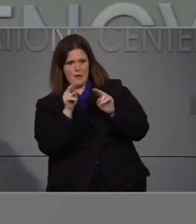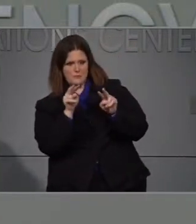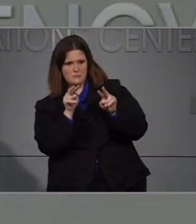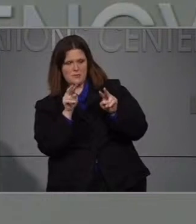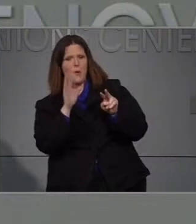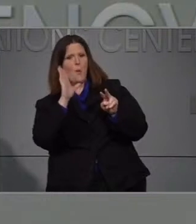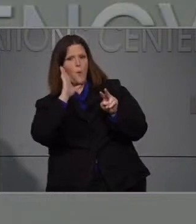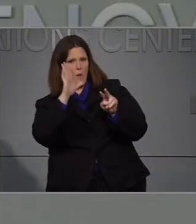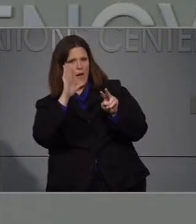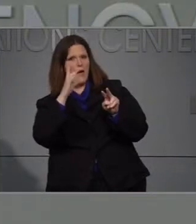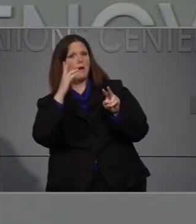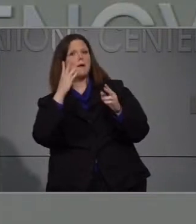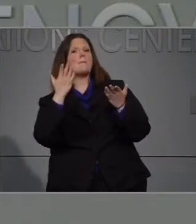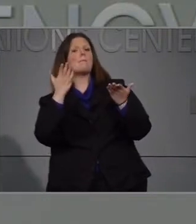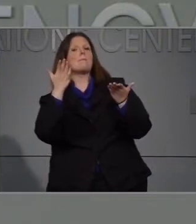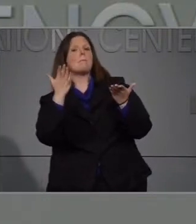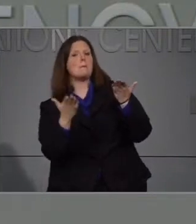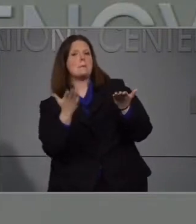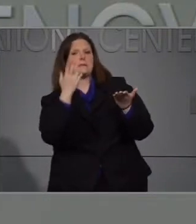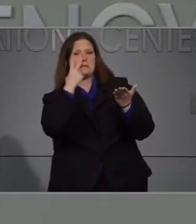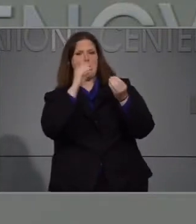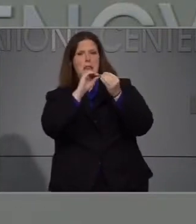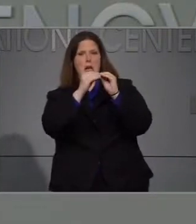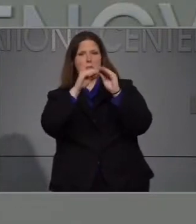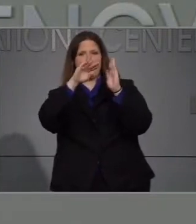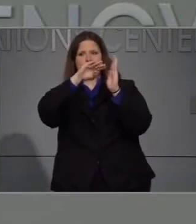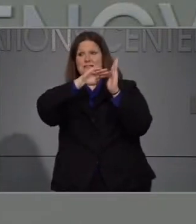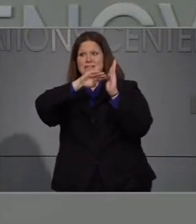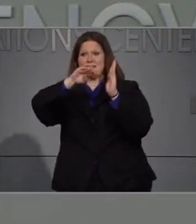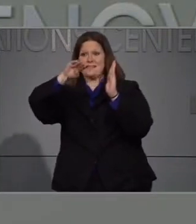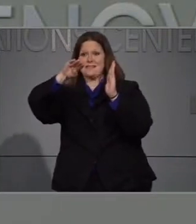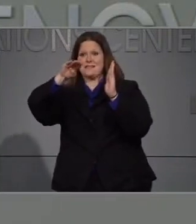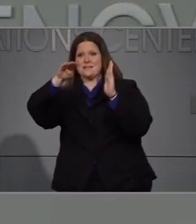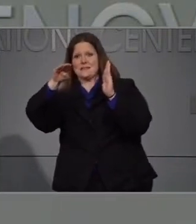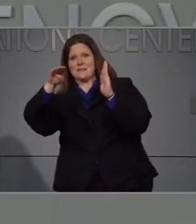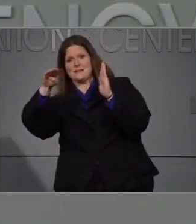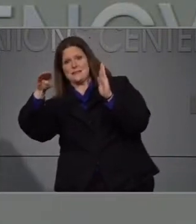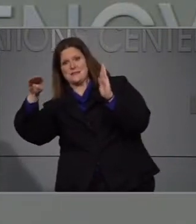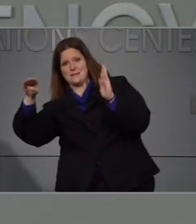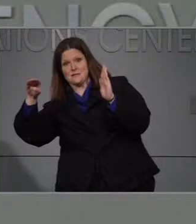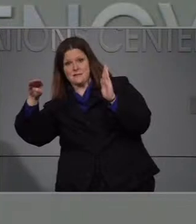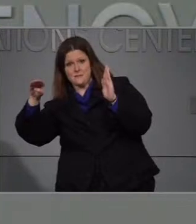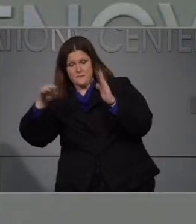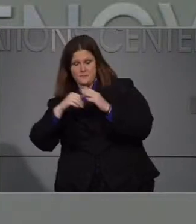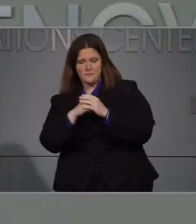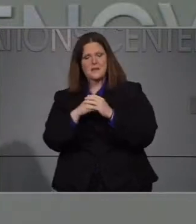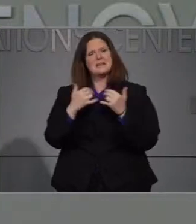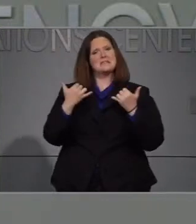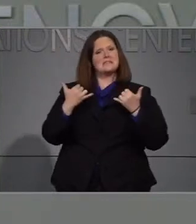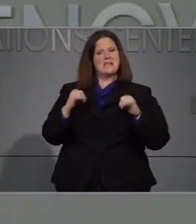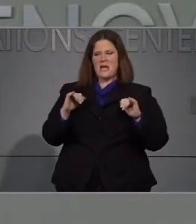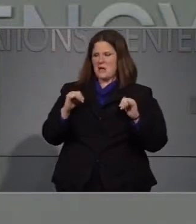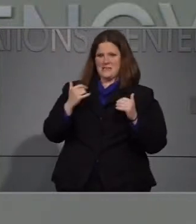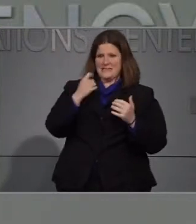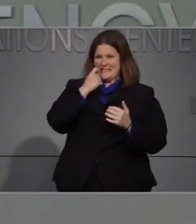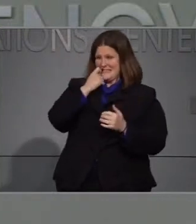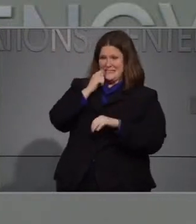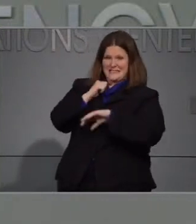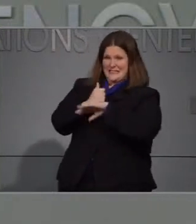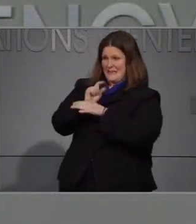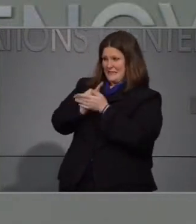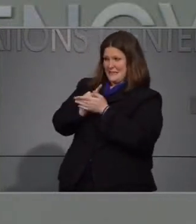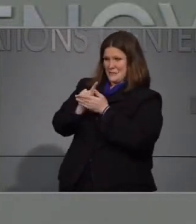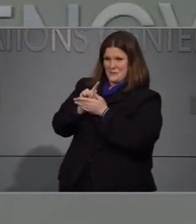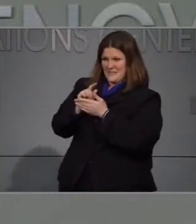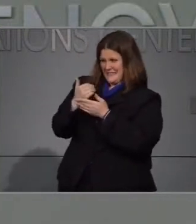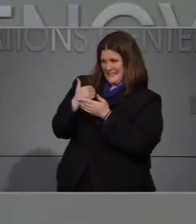a dent in our numbers going the other way. So I think we still have some time here. But what's important about the